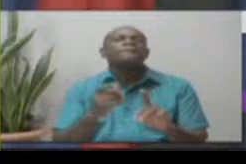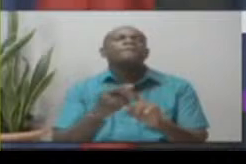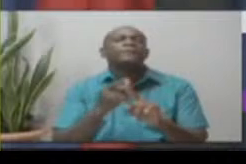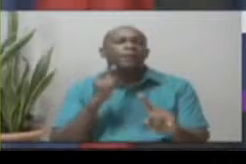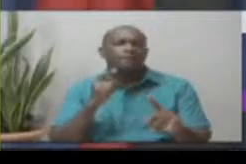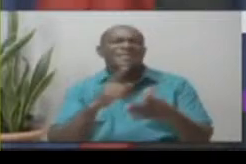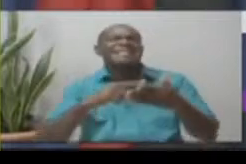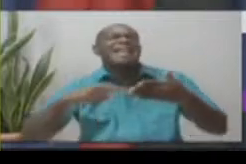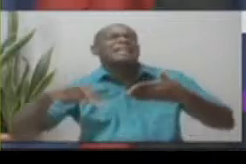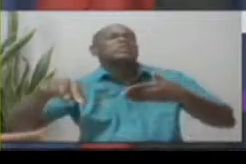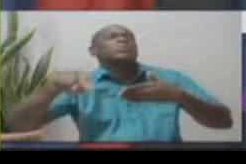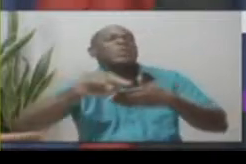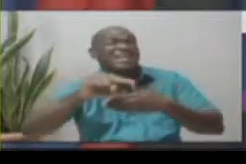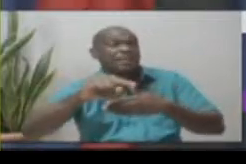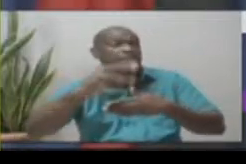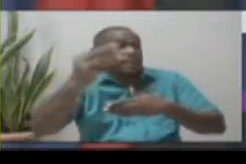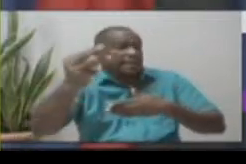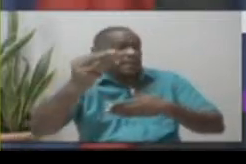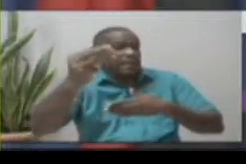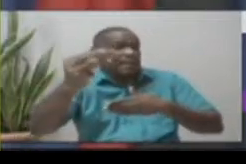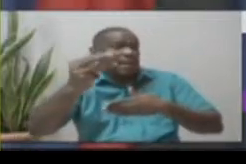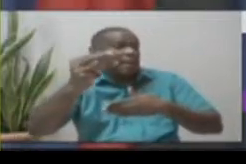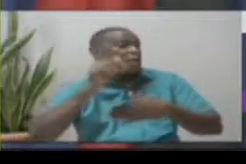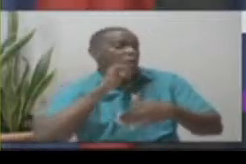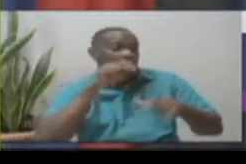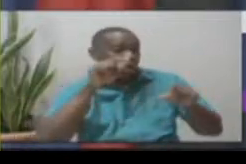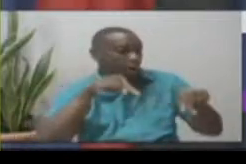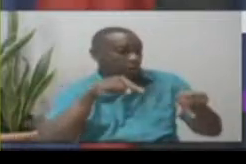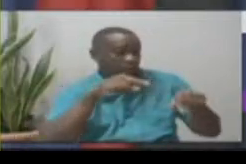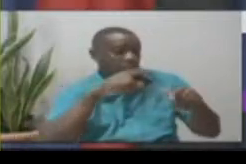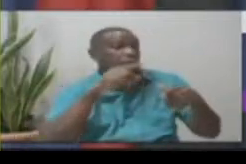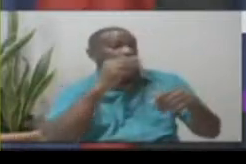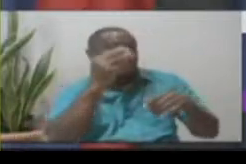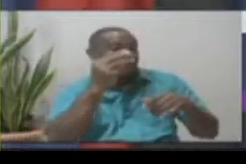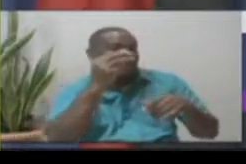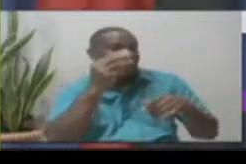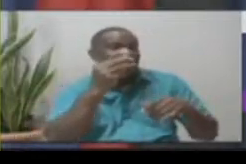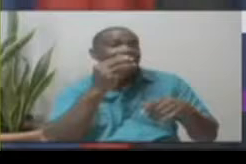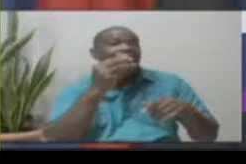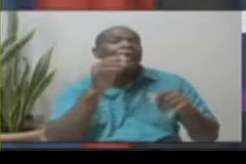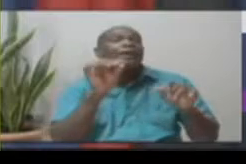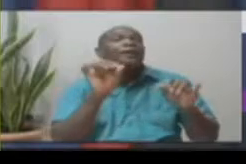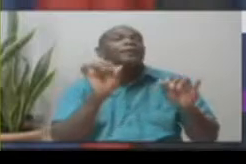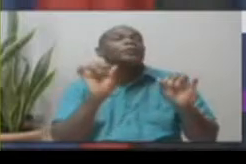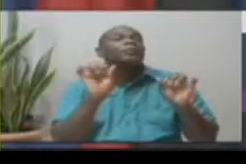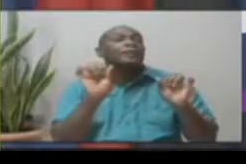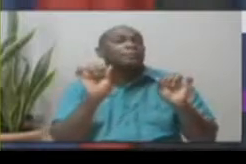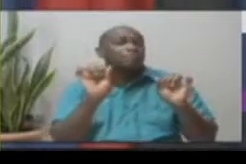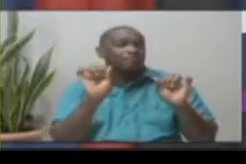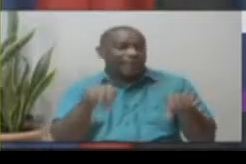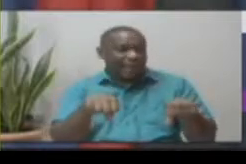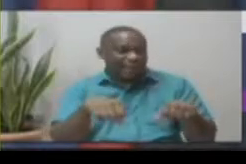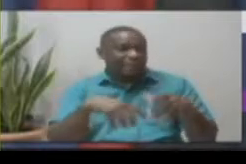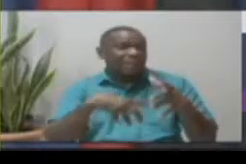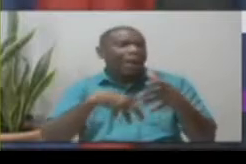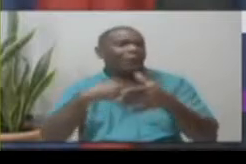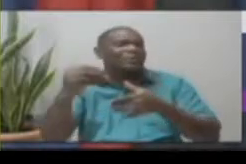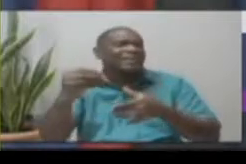members of the public to engage in restricted outdoor activities, no team, but groups of